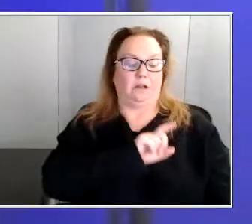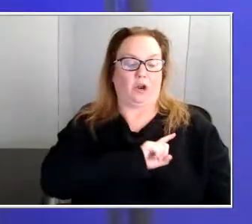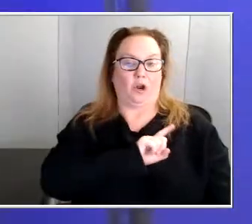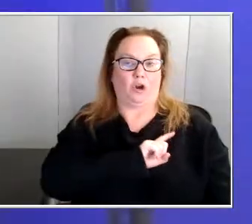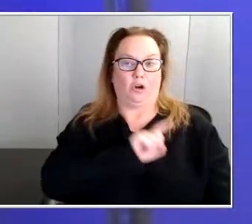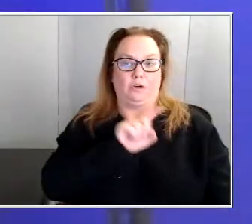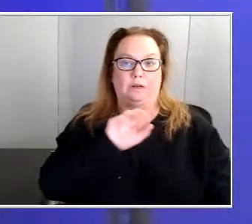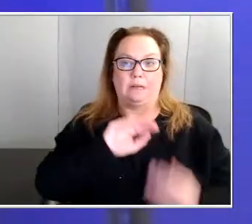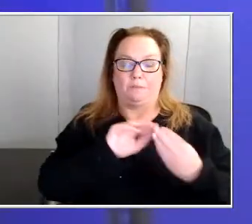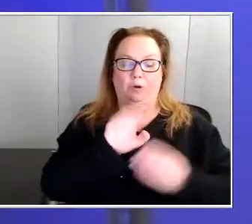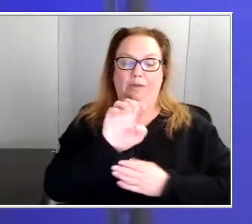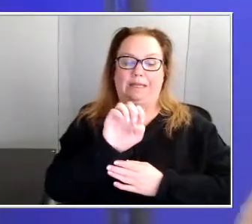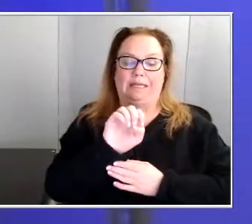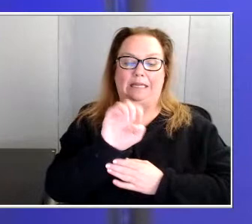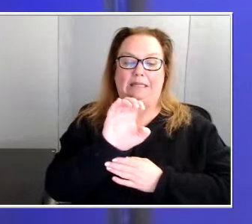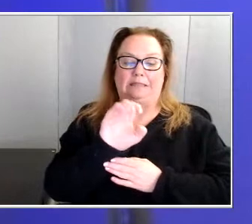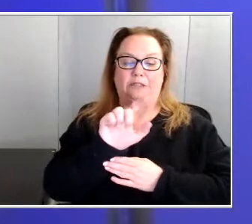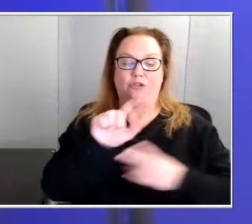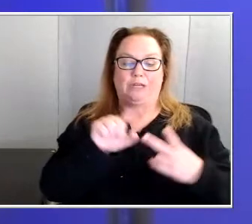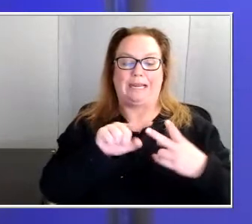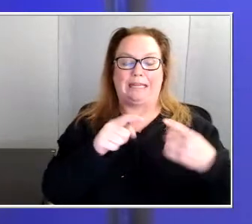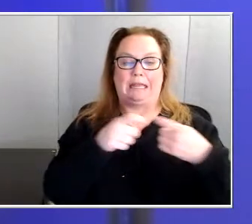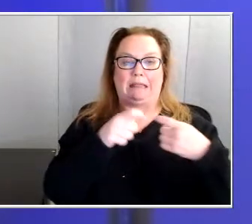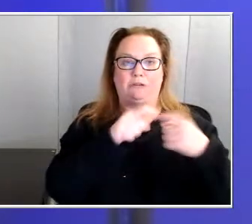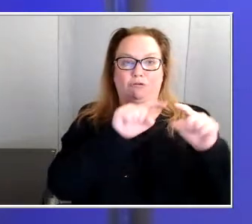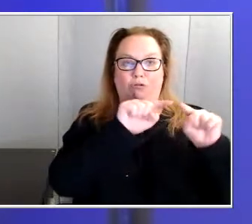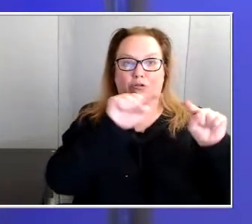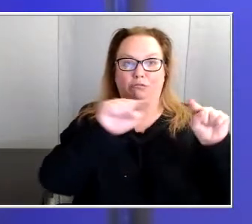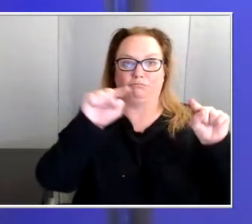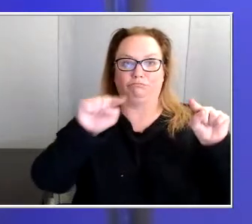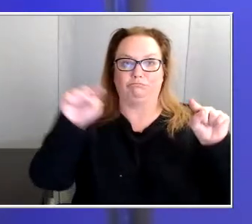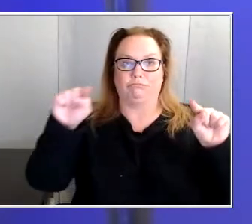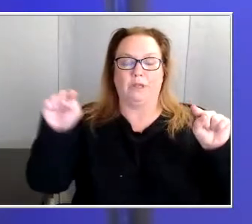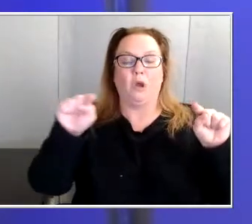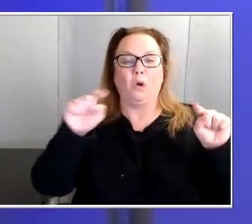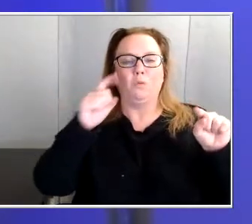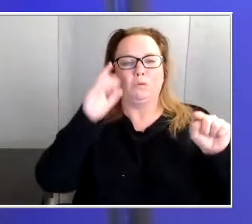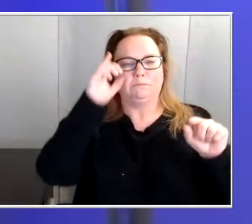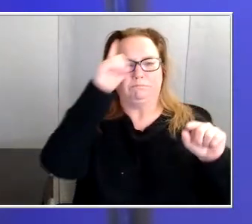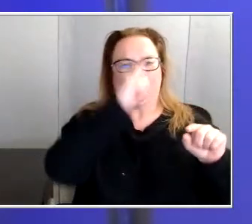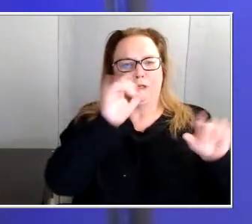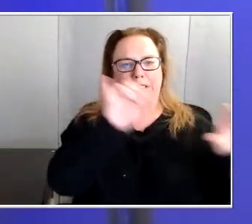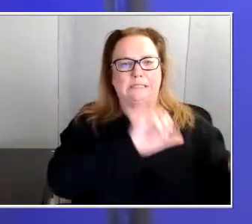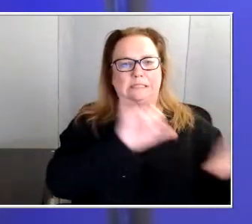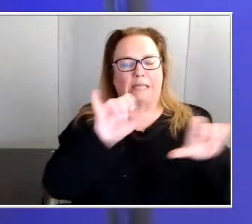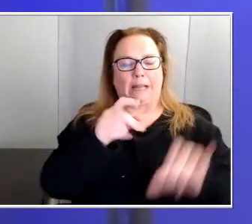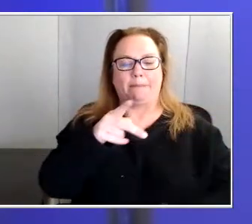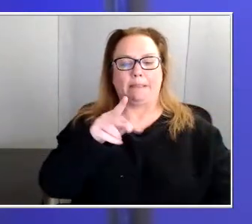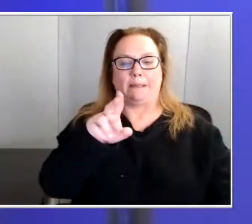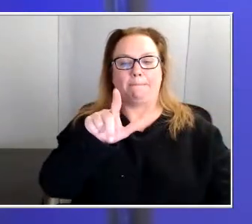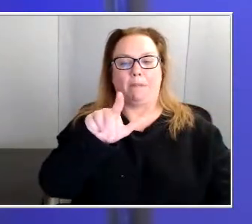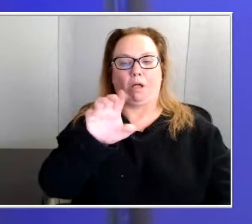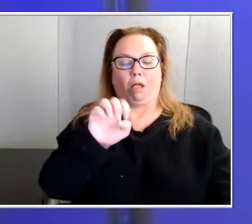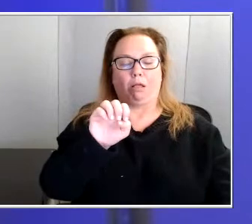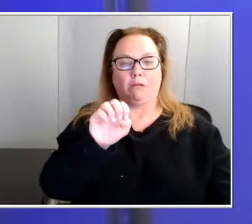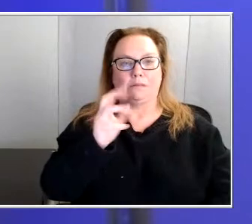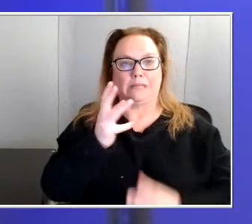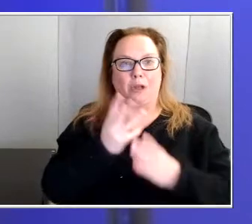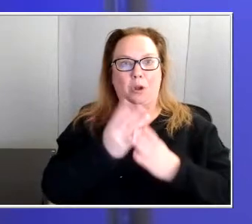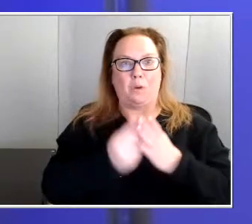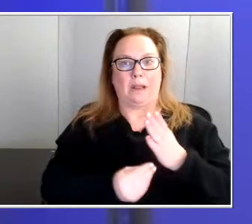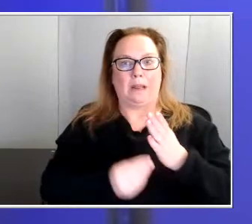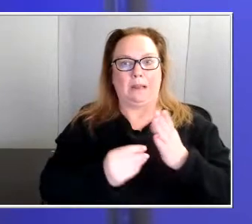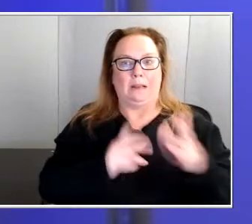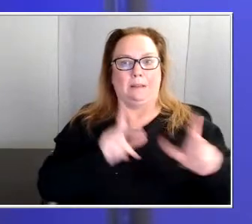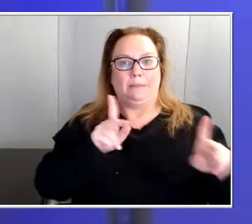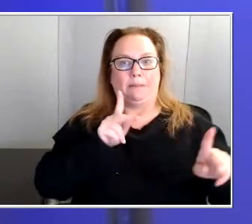and the electrical signal of the heart will look the same relatively, but what you'll see is that the pulse can go away. So people tend to have